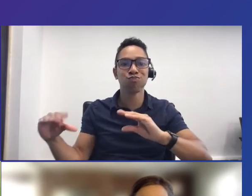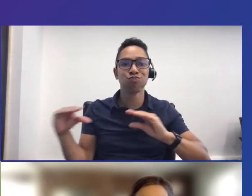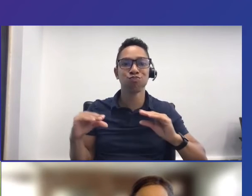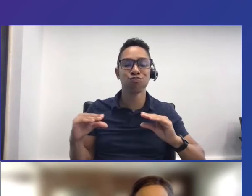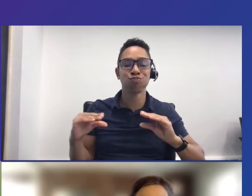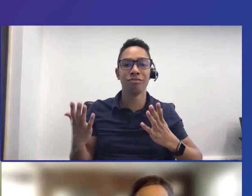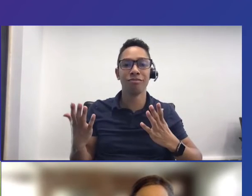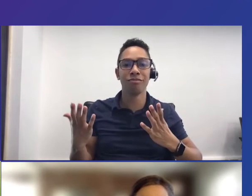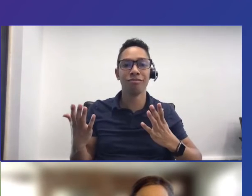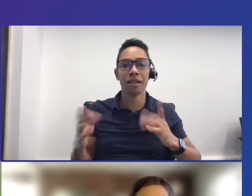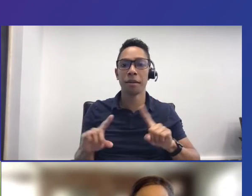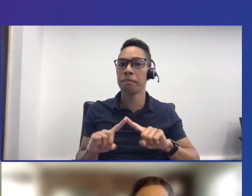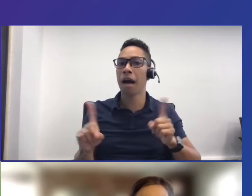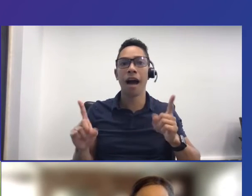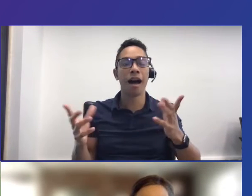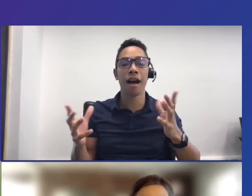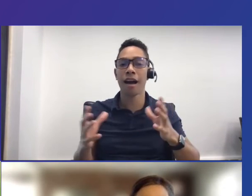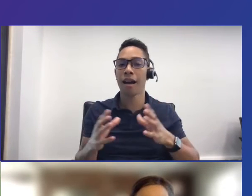but